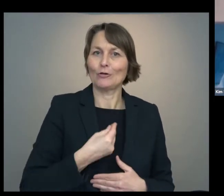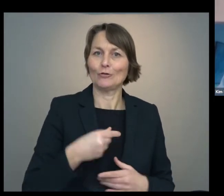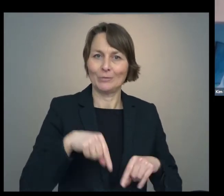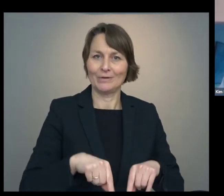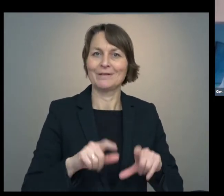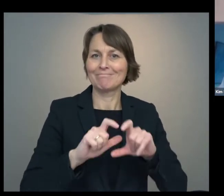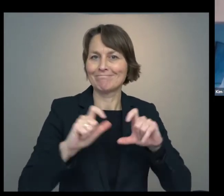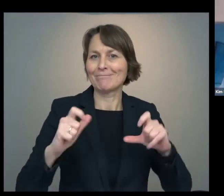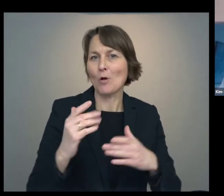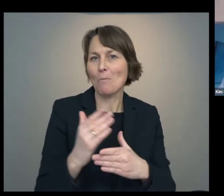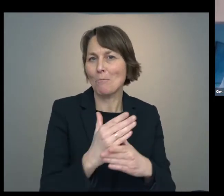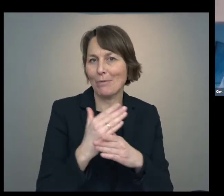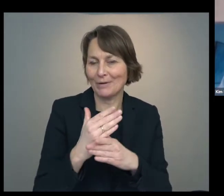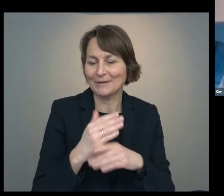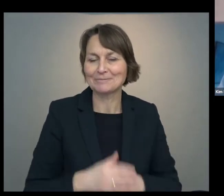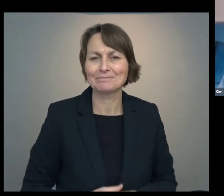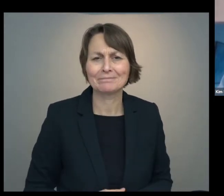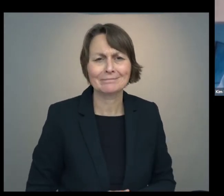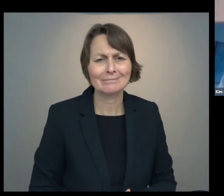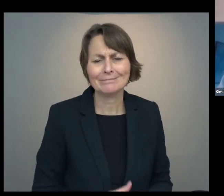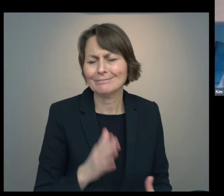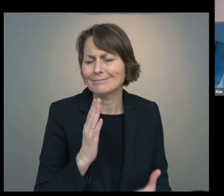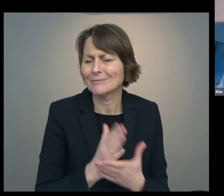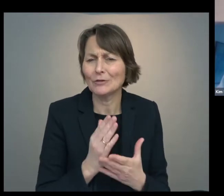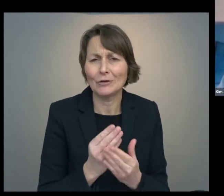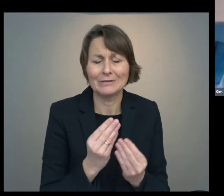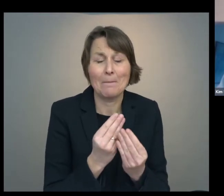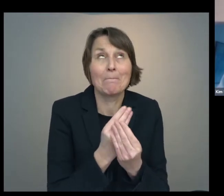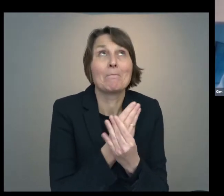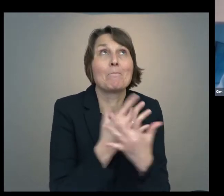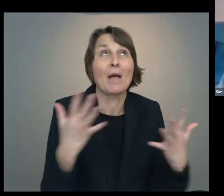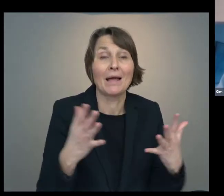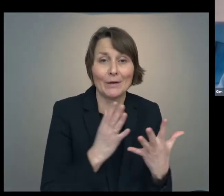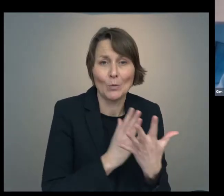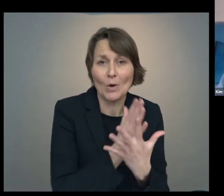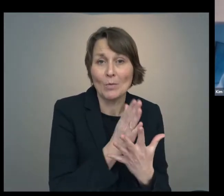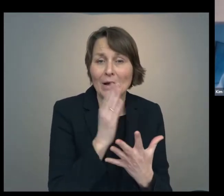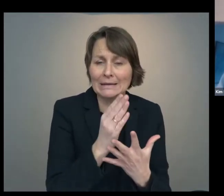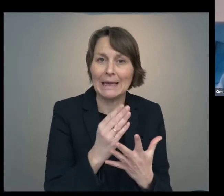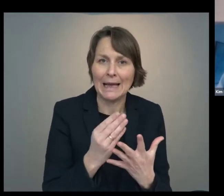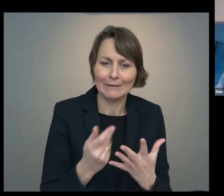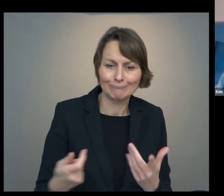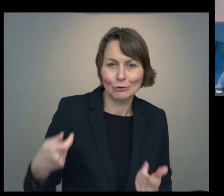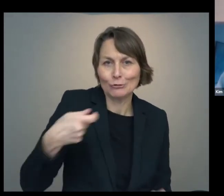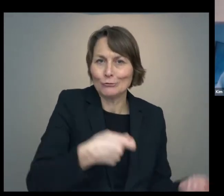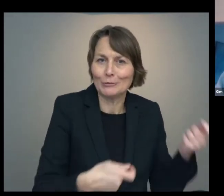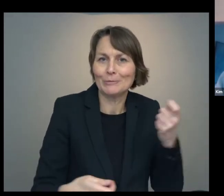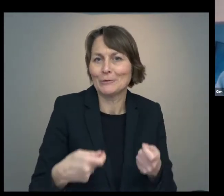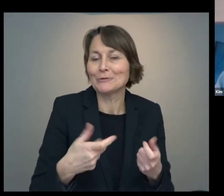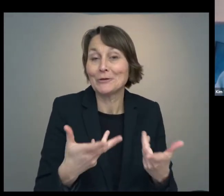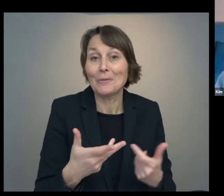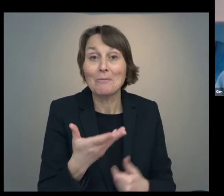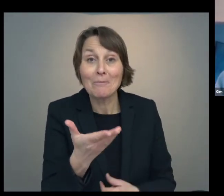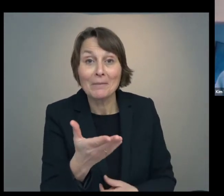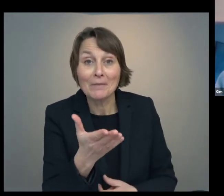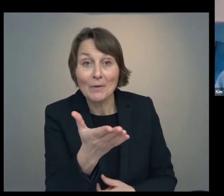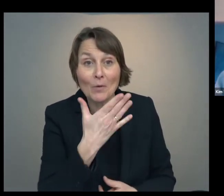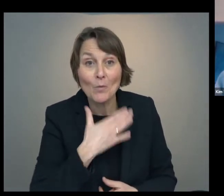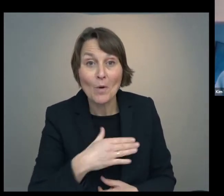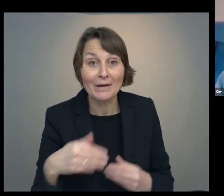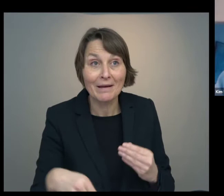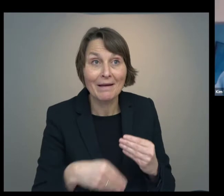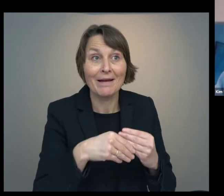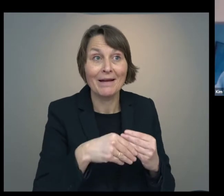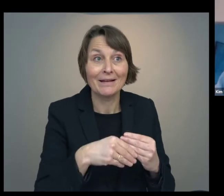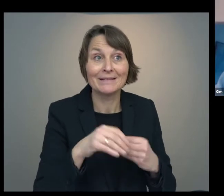you're a contributing partner to Umbraco. And I'm sure that there's a million other ways to contribute, and maybe Ilham, you want to add something to